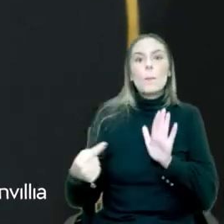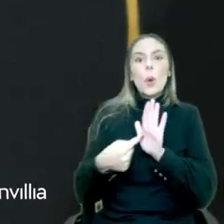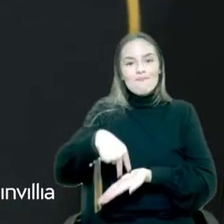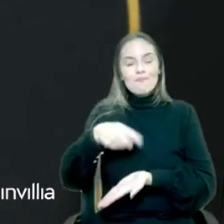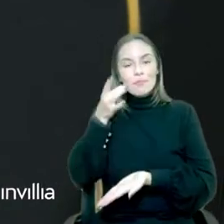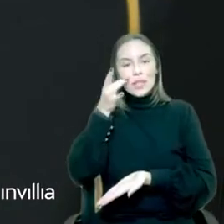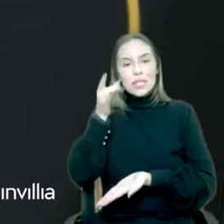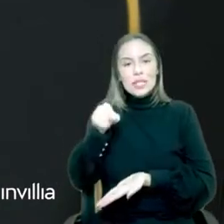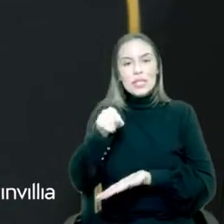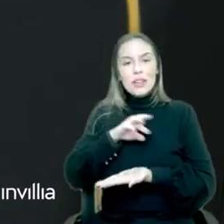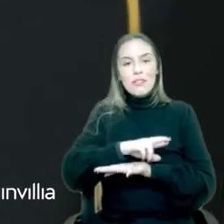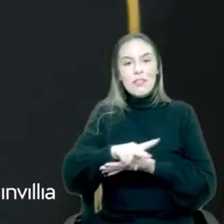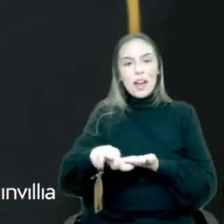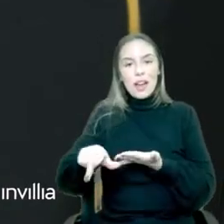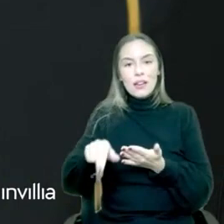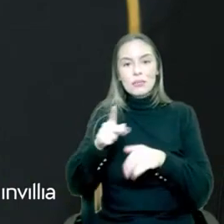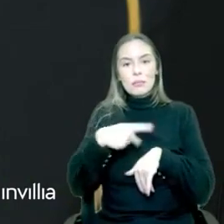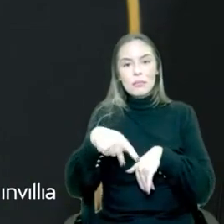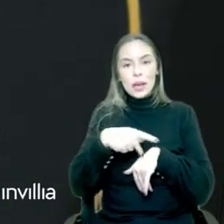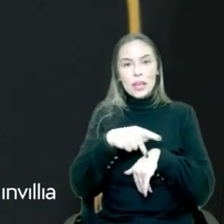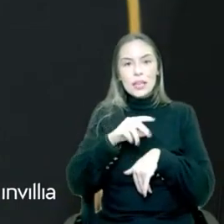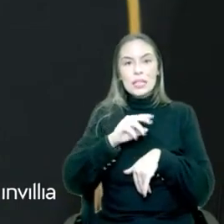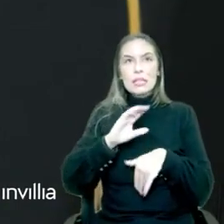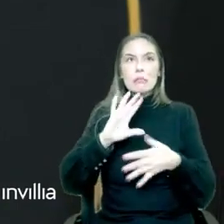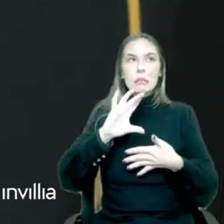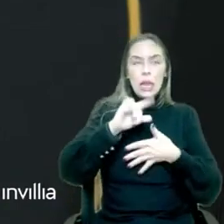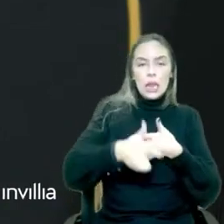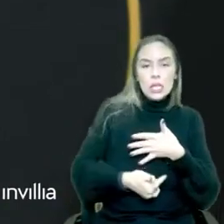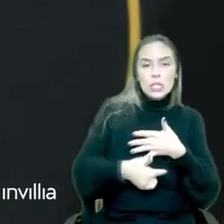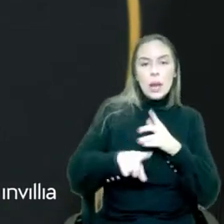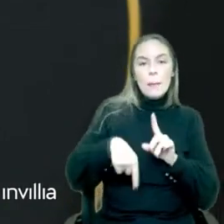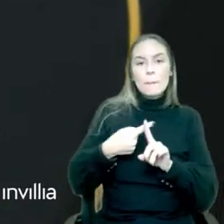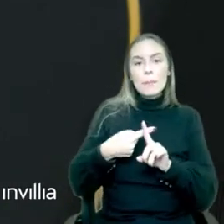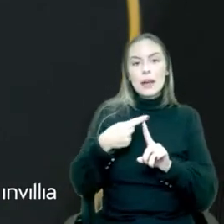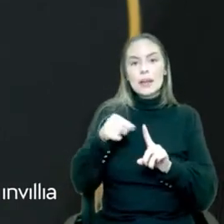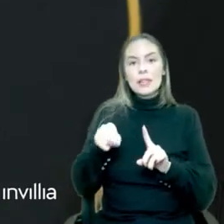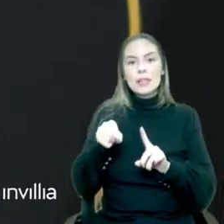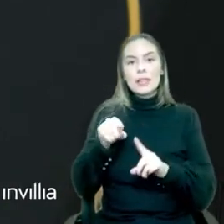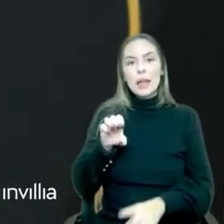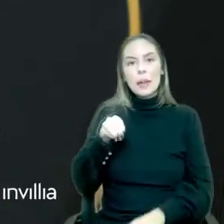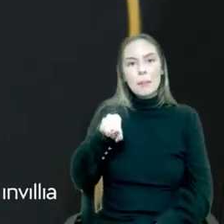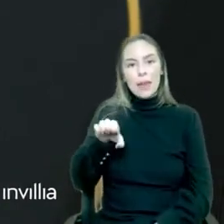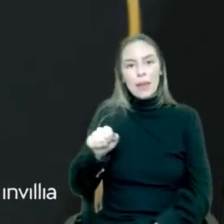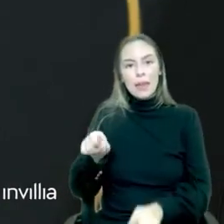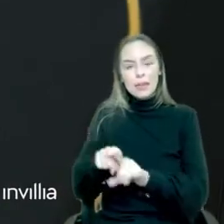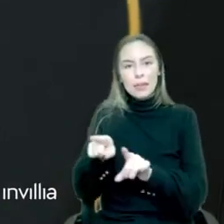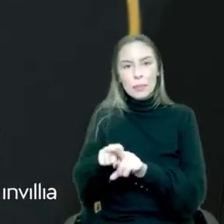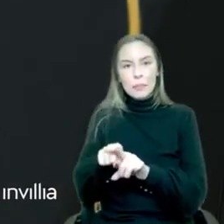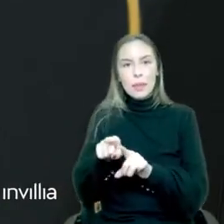business, and not only in Latin America, but in EMEA as well, and in Asia,